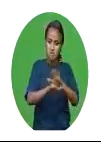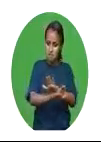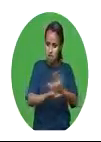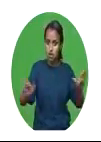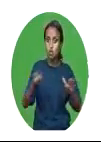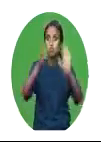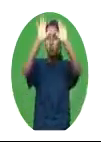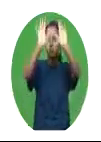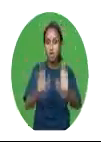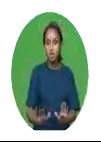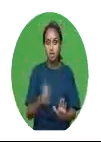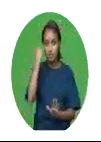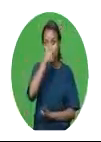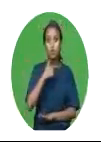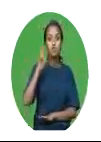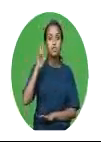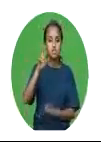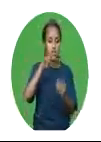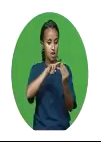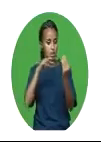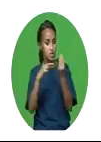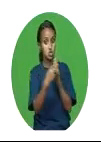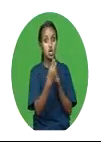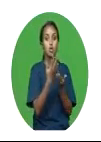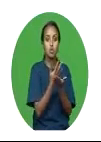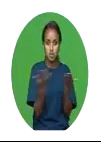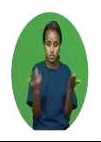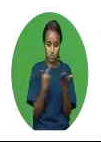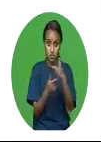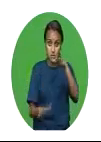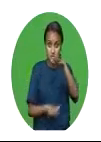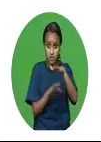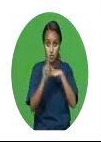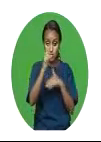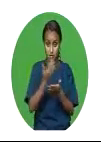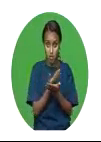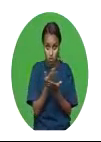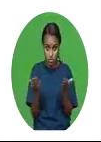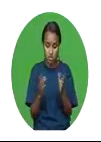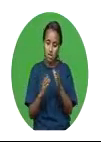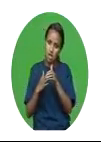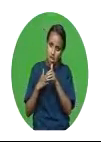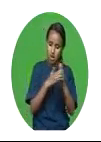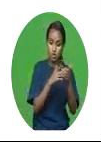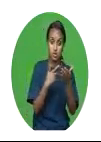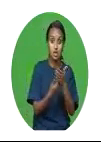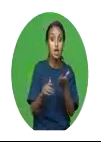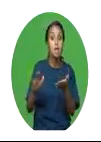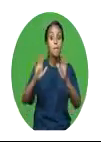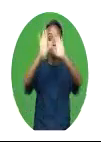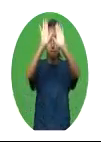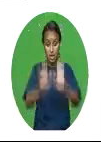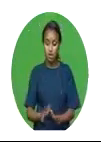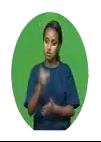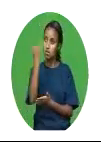of a three-dimensional object. When surfaces of an object are laid out on a plane, the